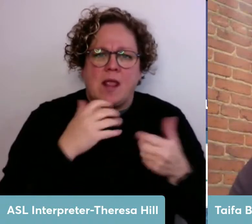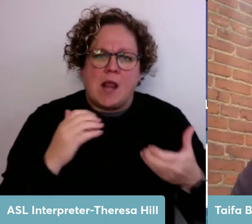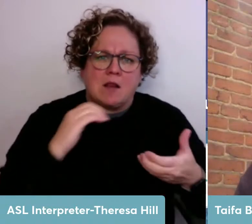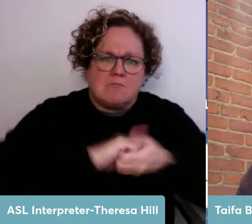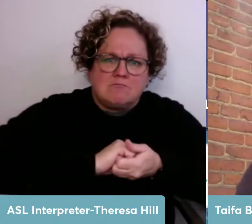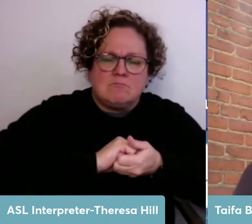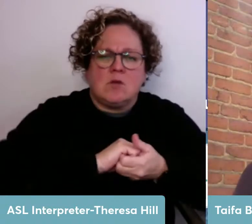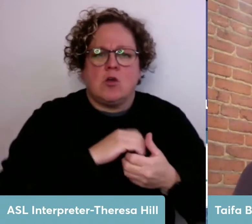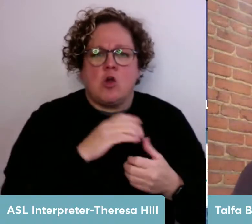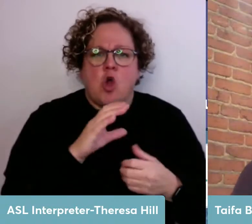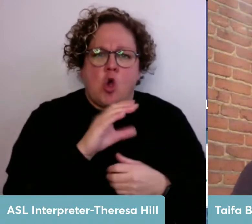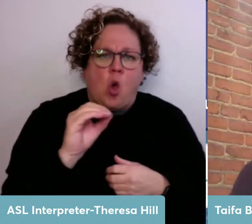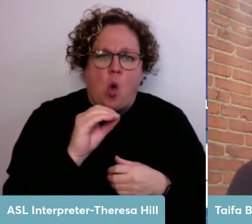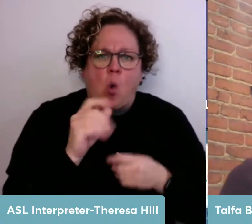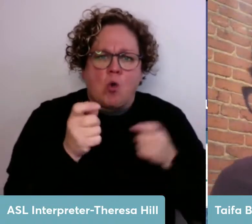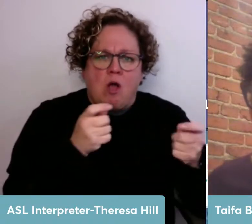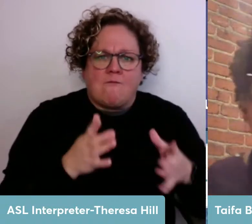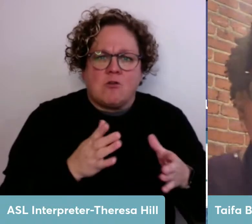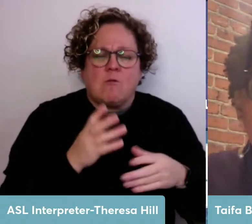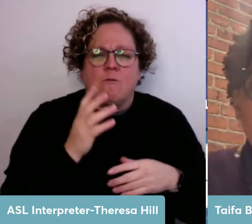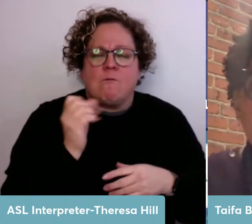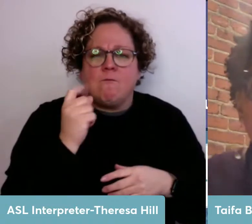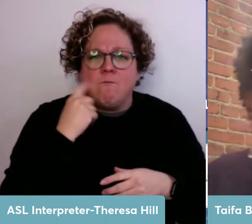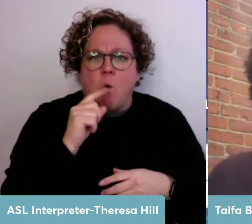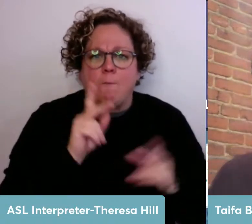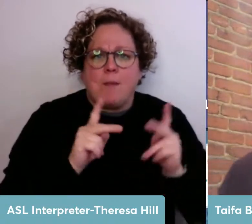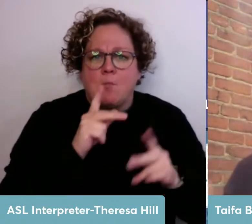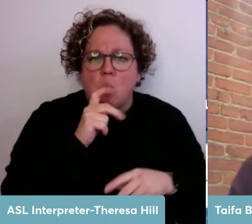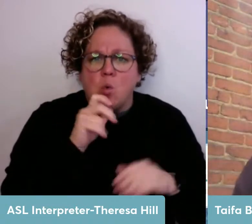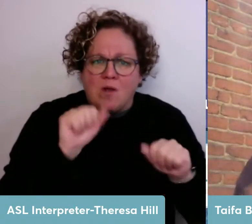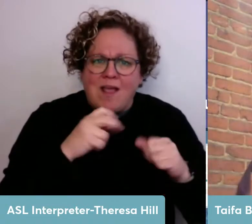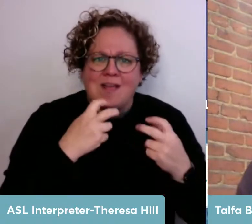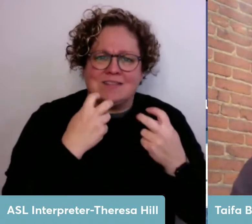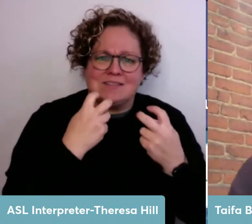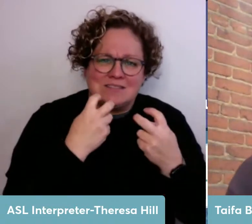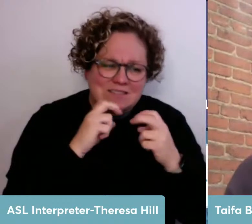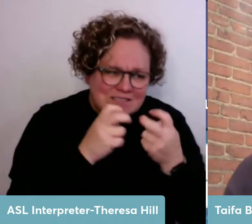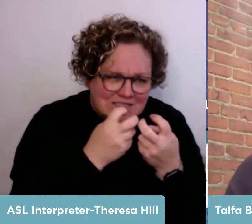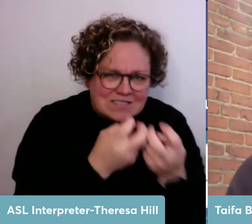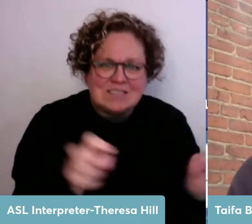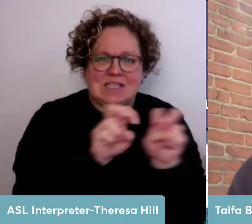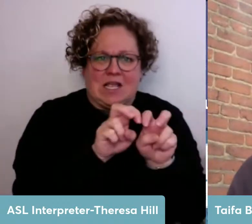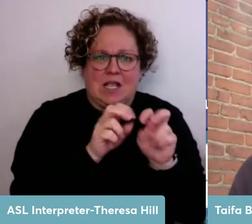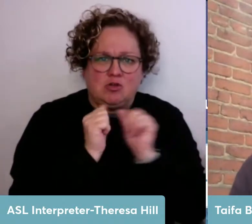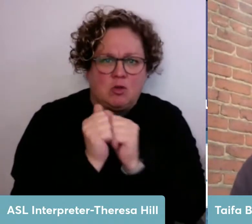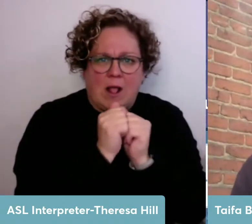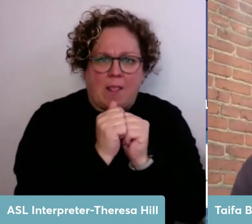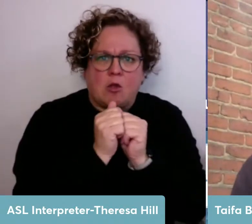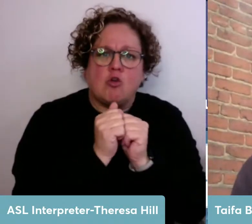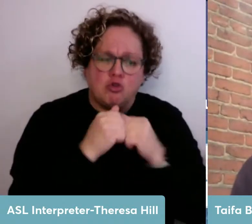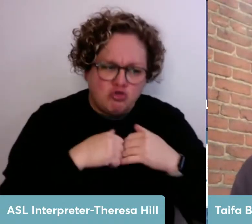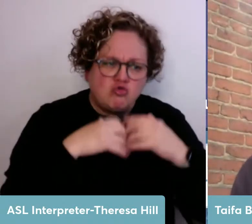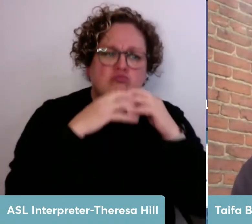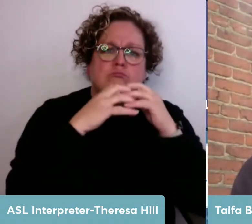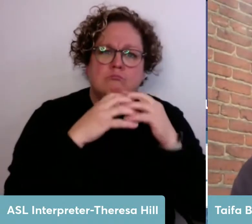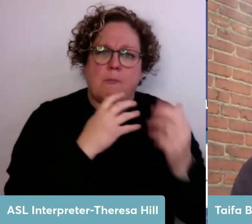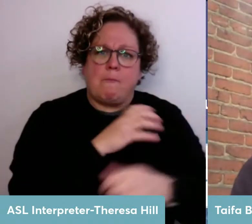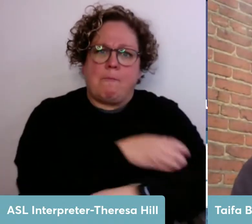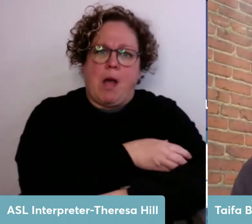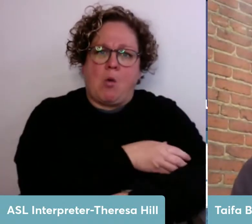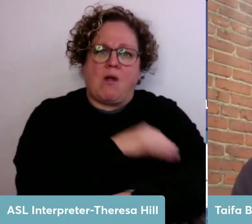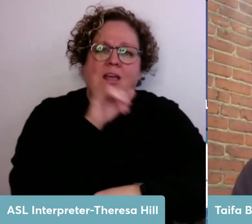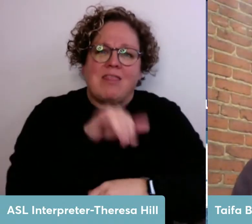sit at the decision-making table and build power is what we need. And we want to see this